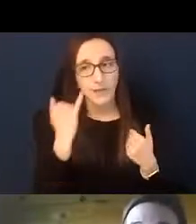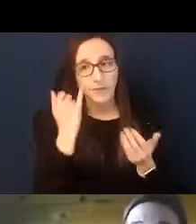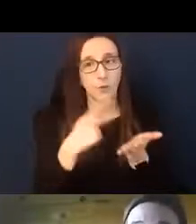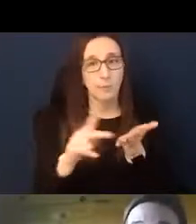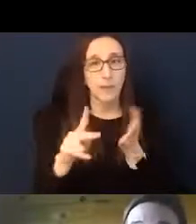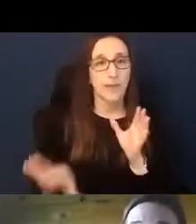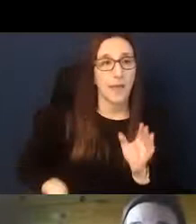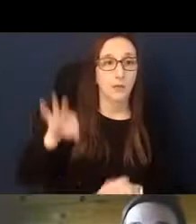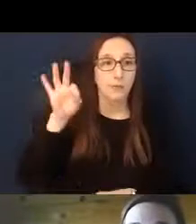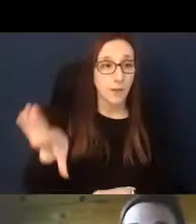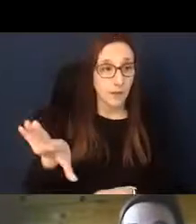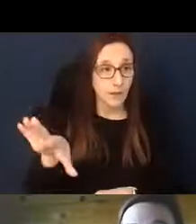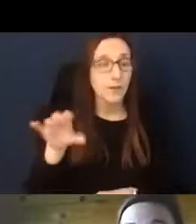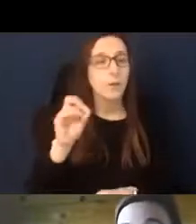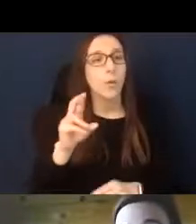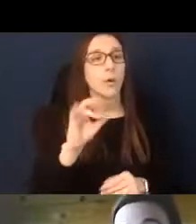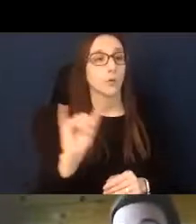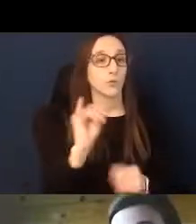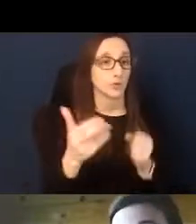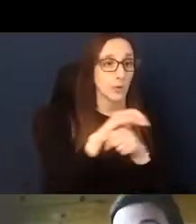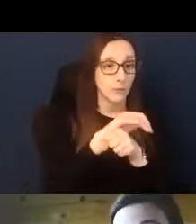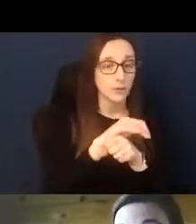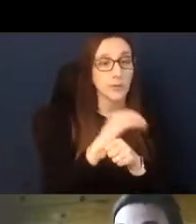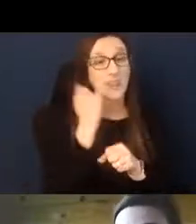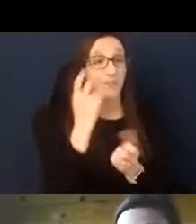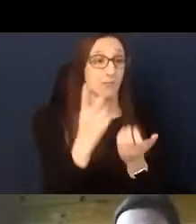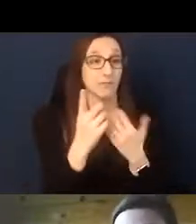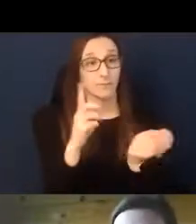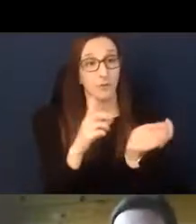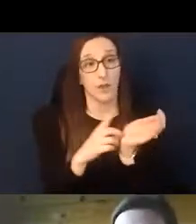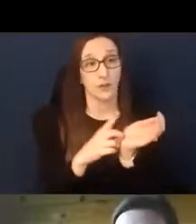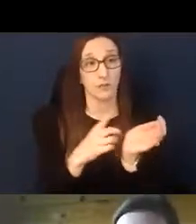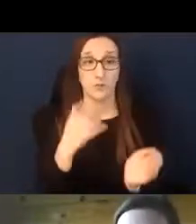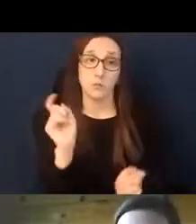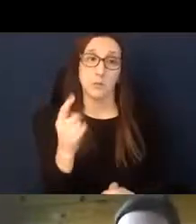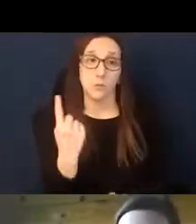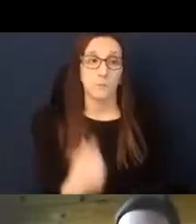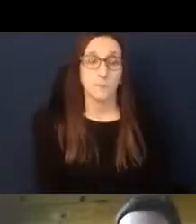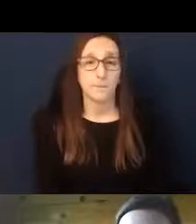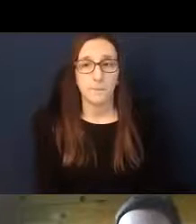pocket, and if your doctor thinks that you need one.